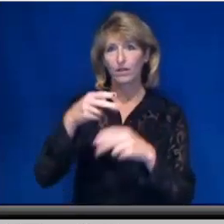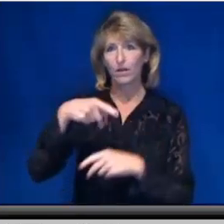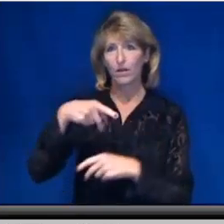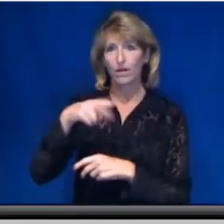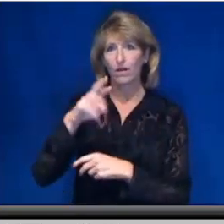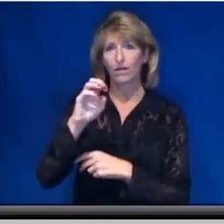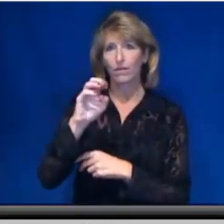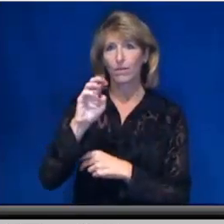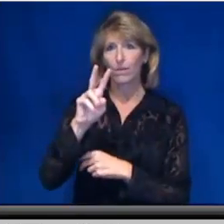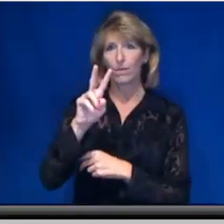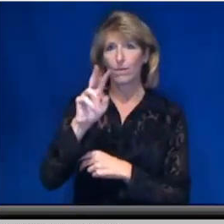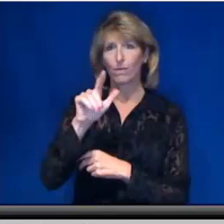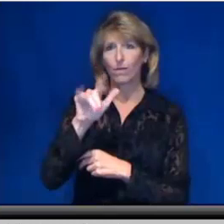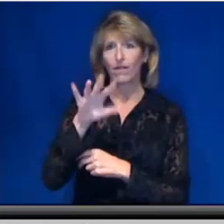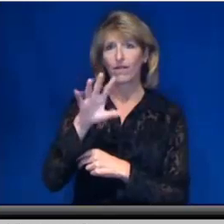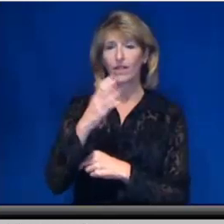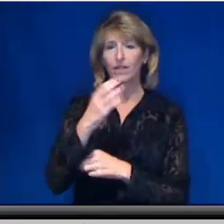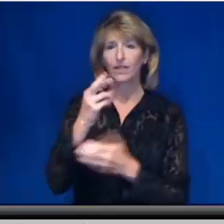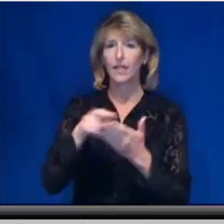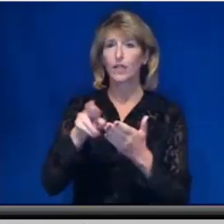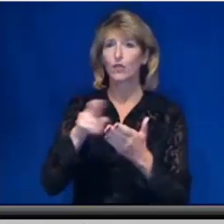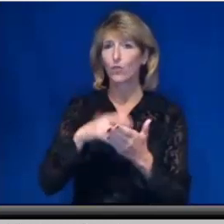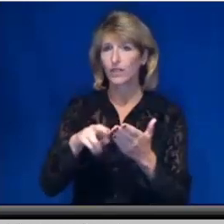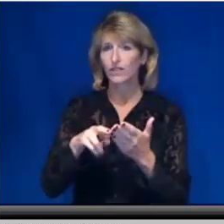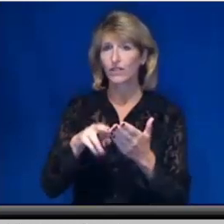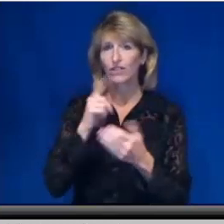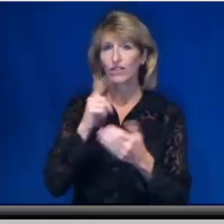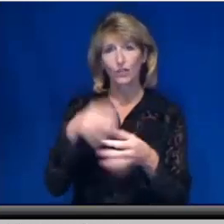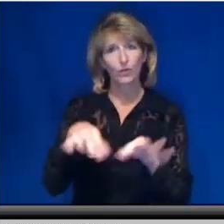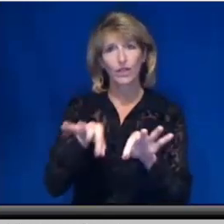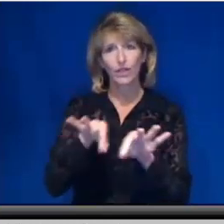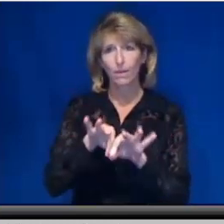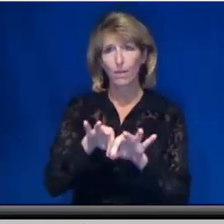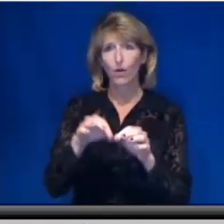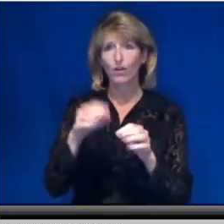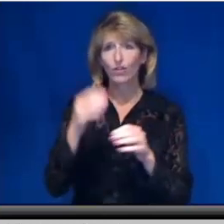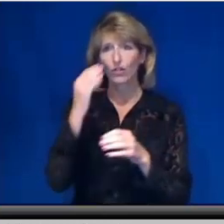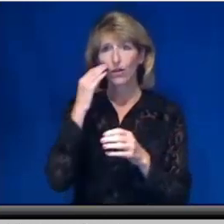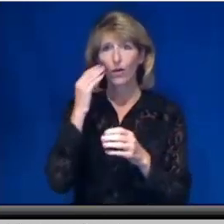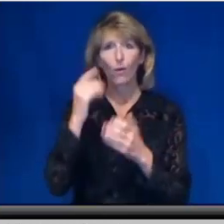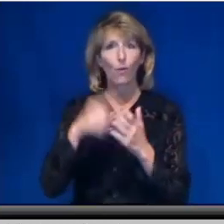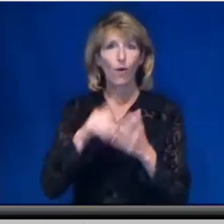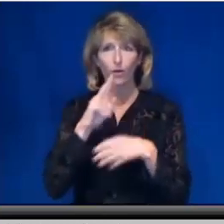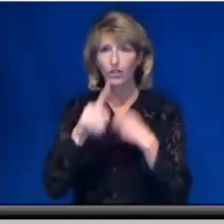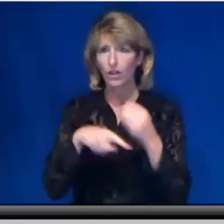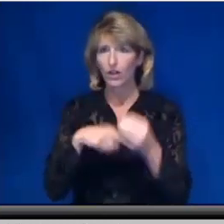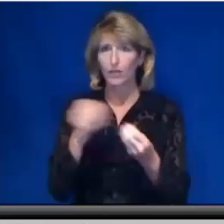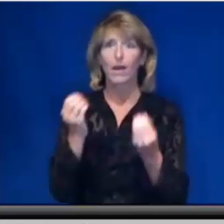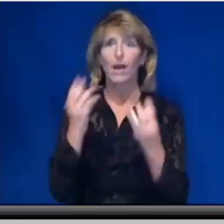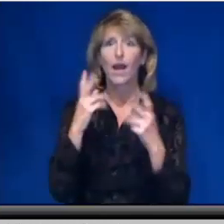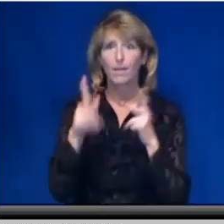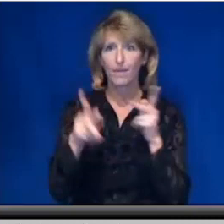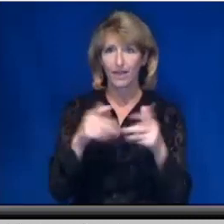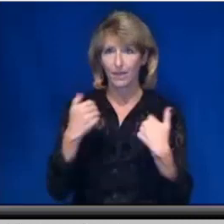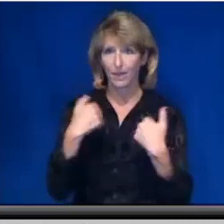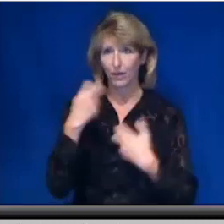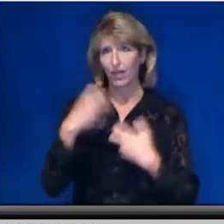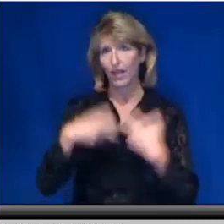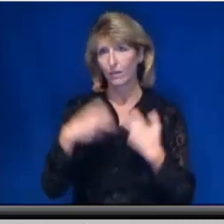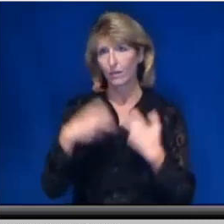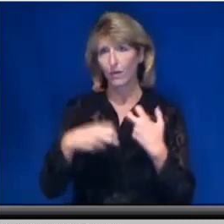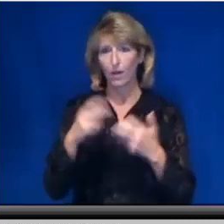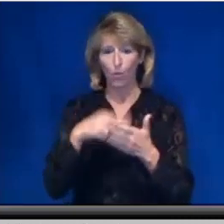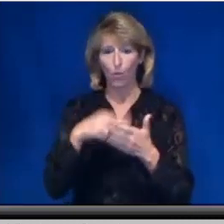In this section, we'll discuss prevalence and research. It's important to know what we're talking